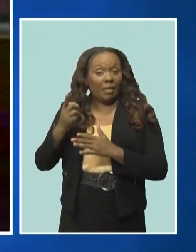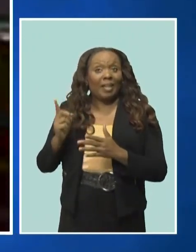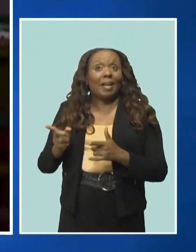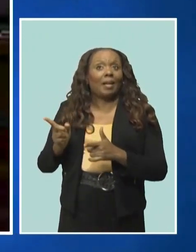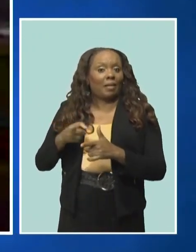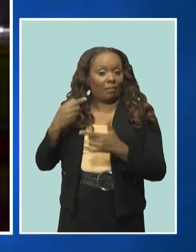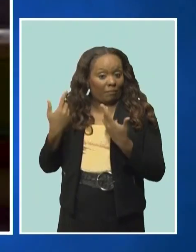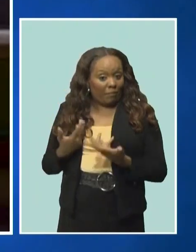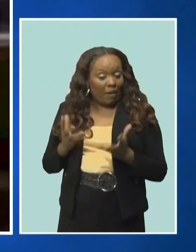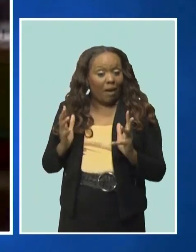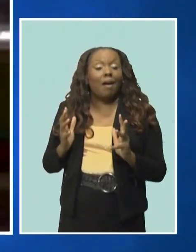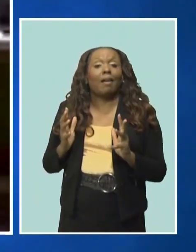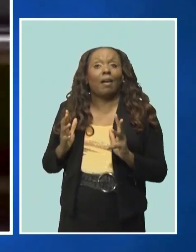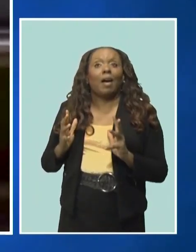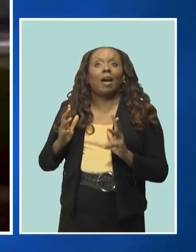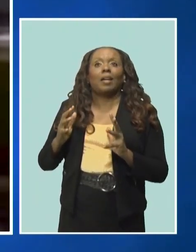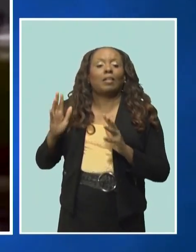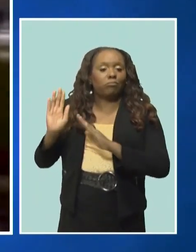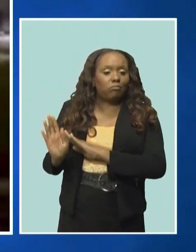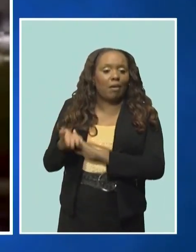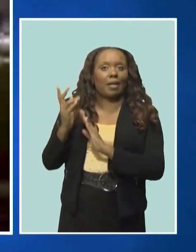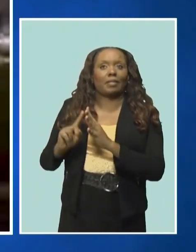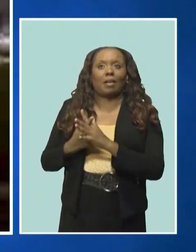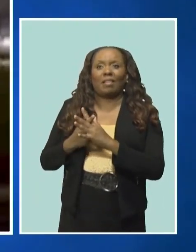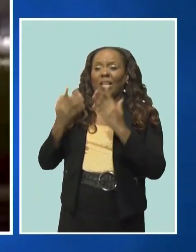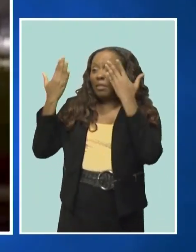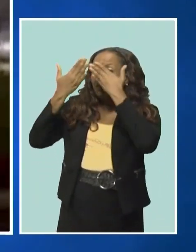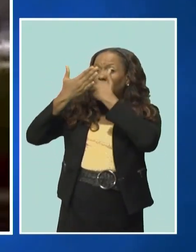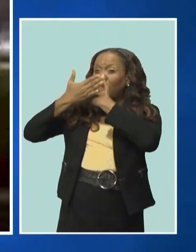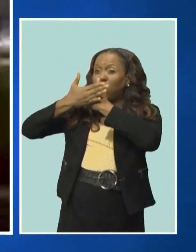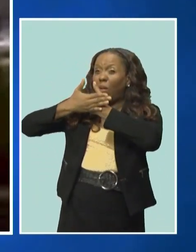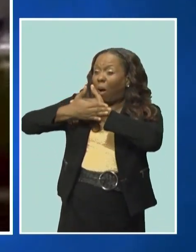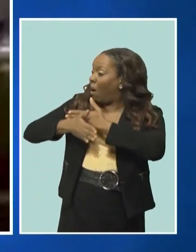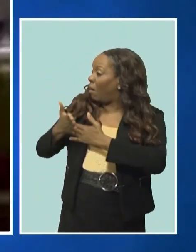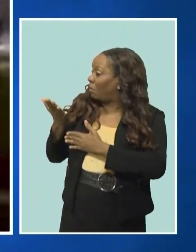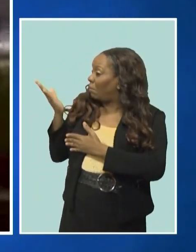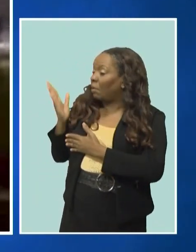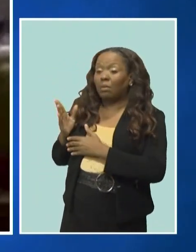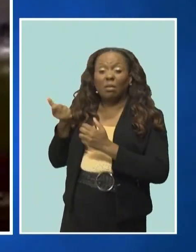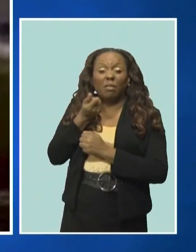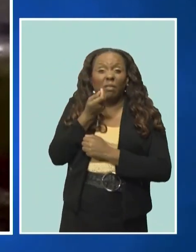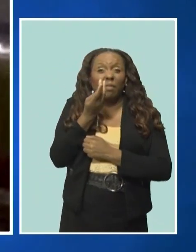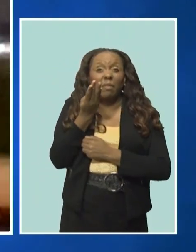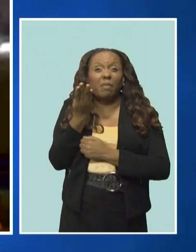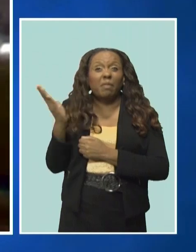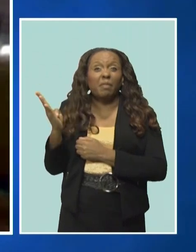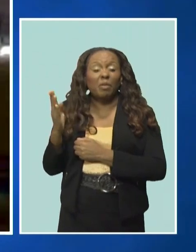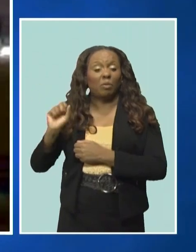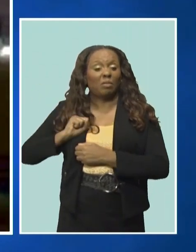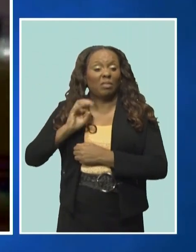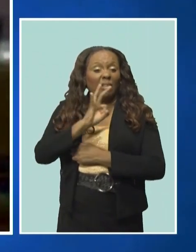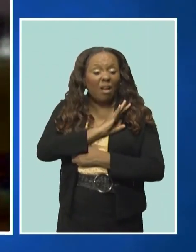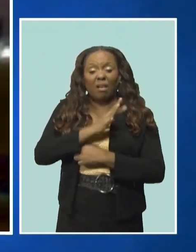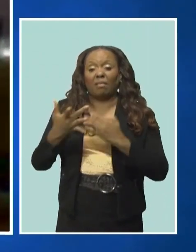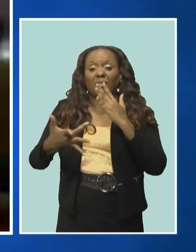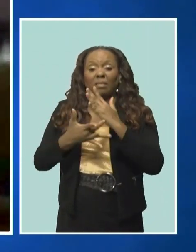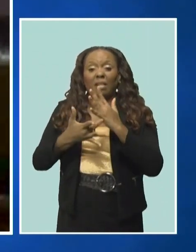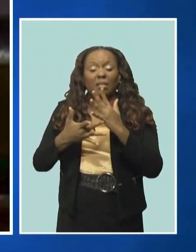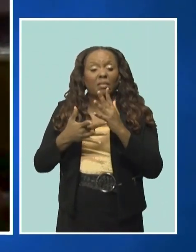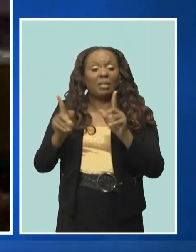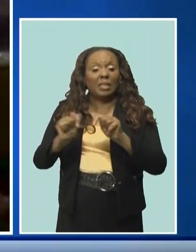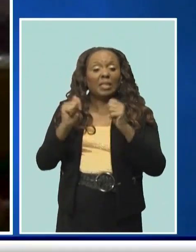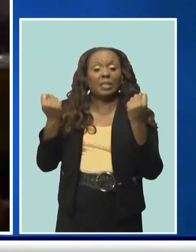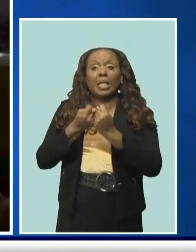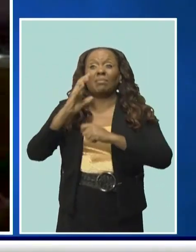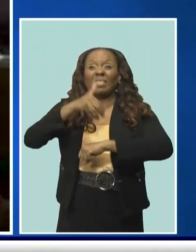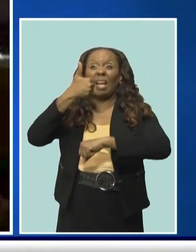right behind me, as you can see, is in pretty much darkness. You're just a few members of staff and the technical crew is here setting up for